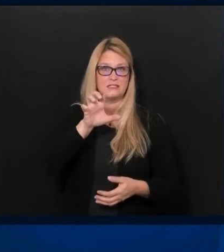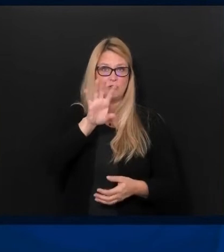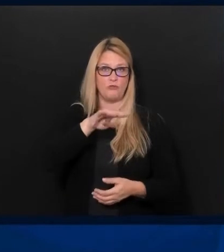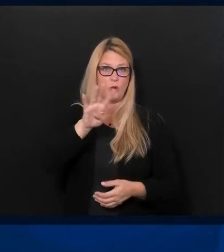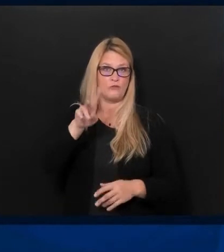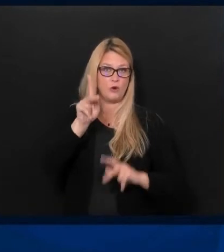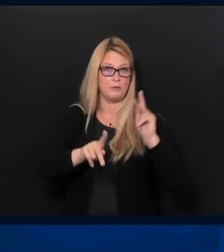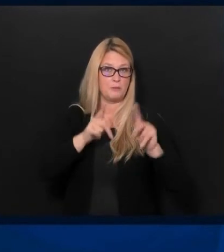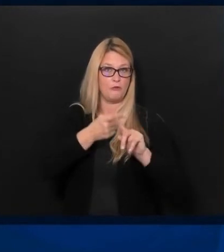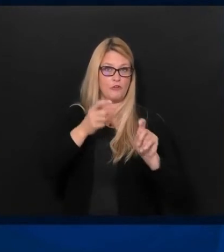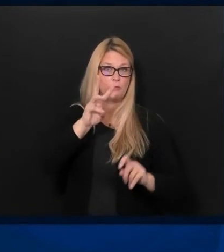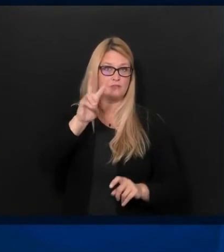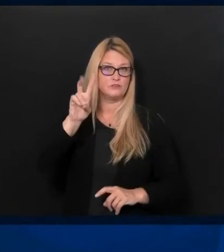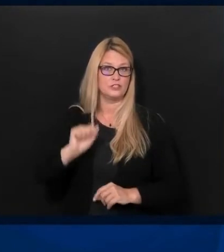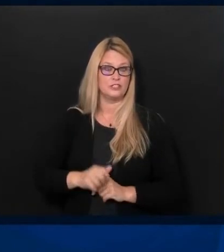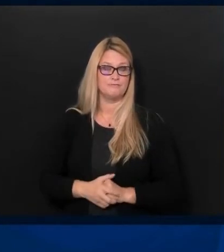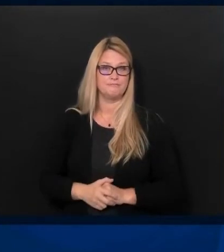46,644 West Virginians.